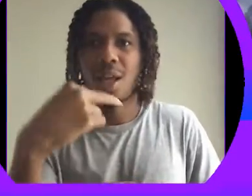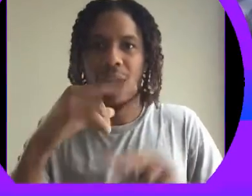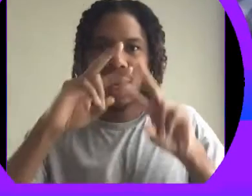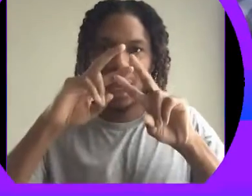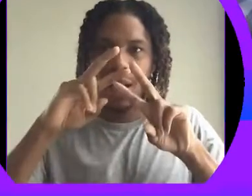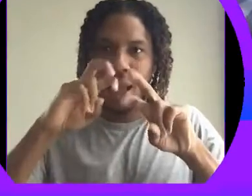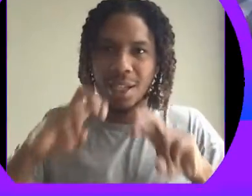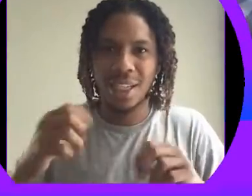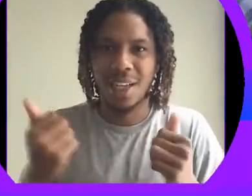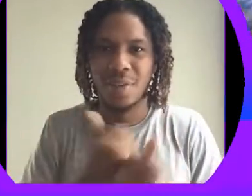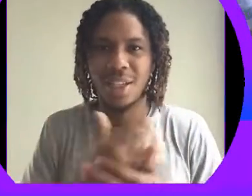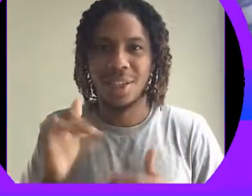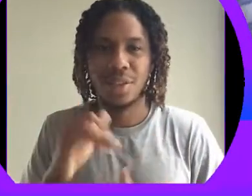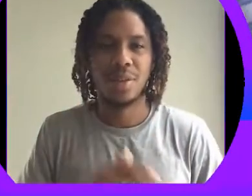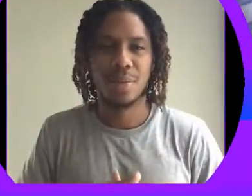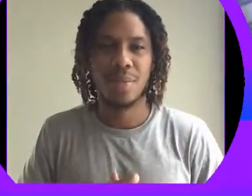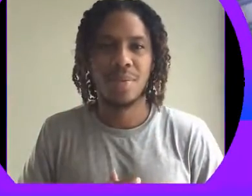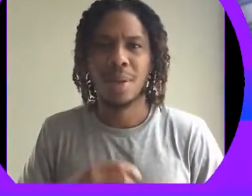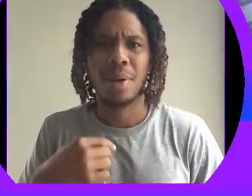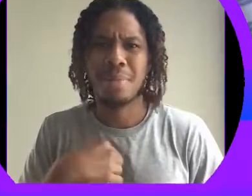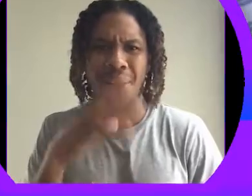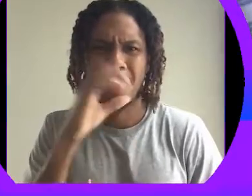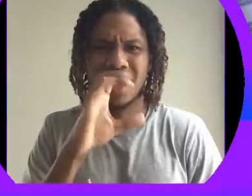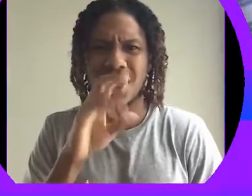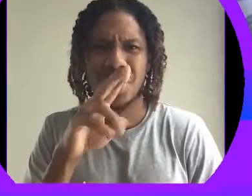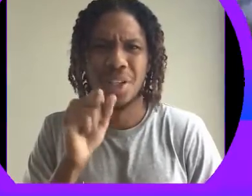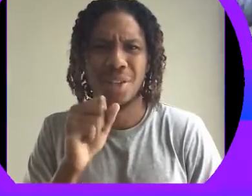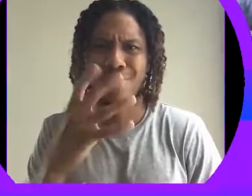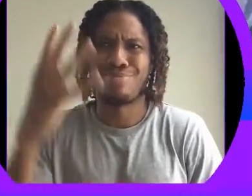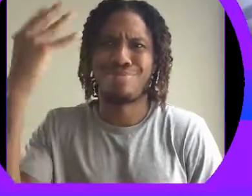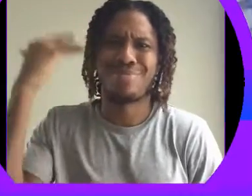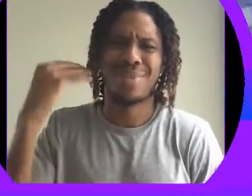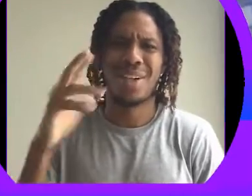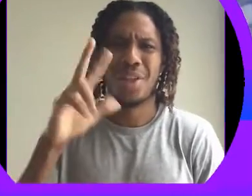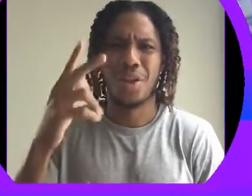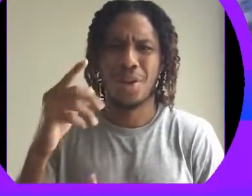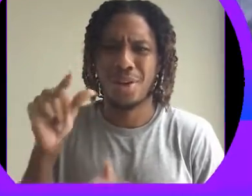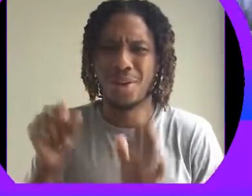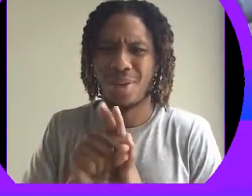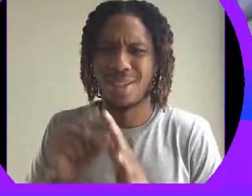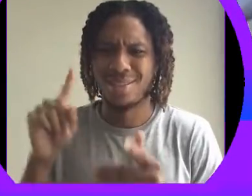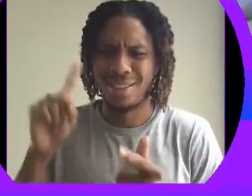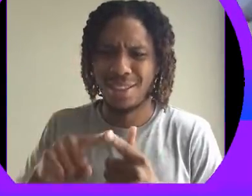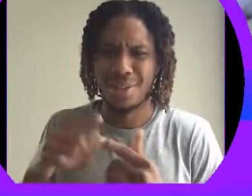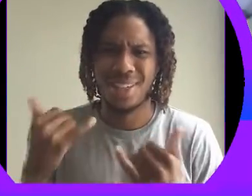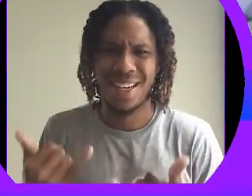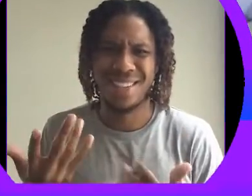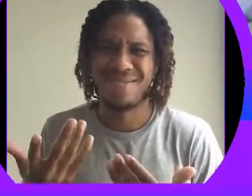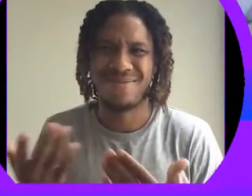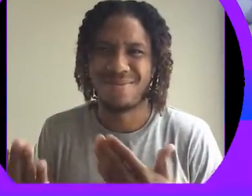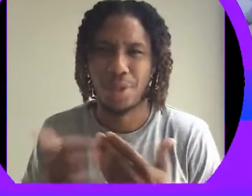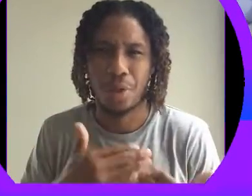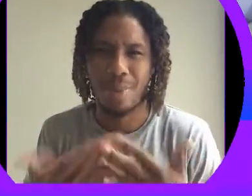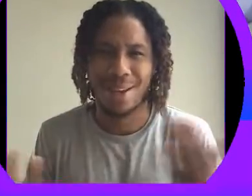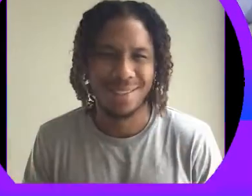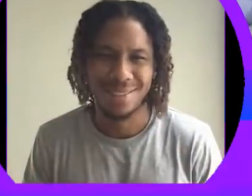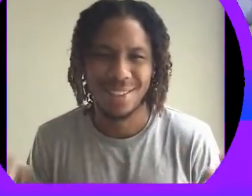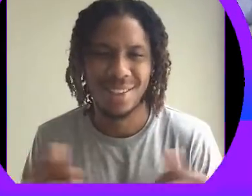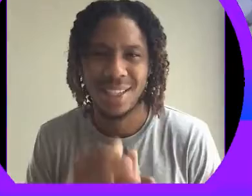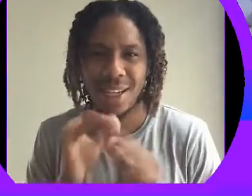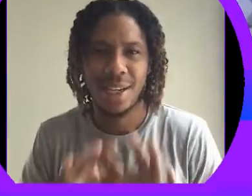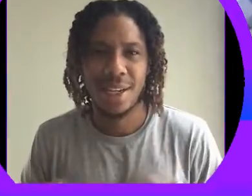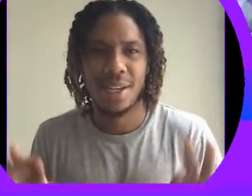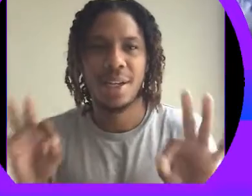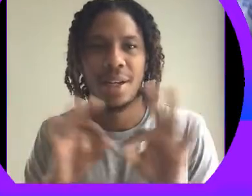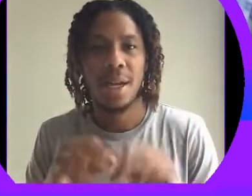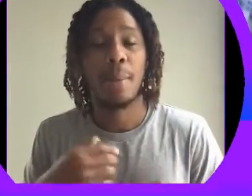head but me. That me missing these cues that back in the 3rd grade all the way till now, like, don't matter. What matters